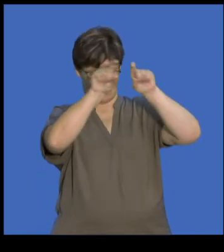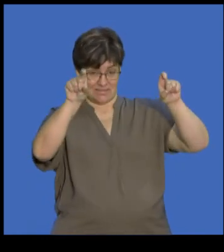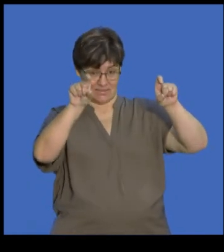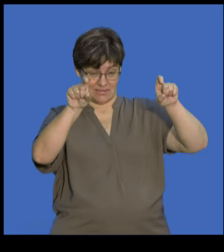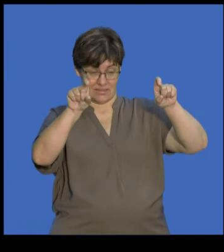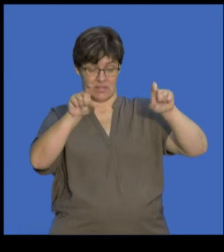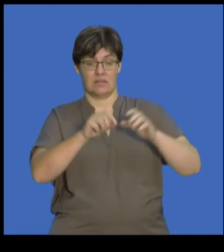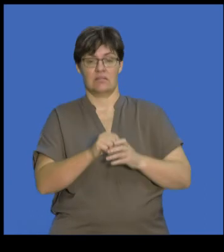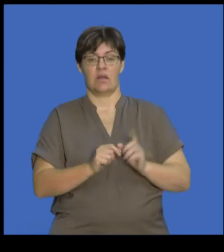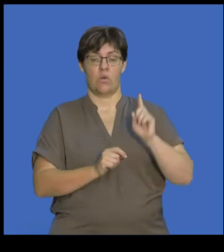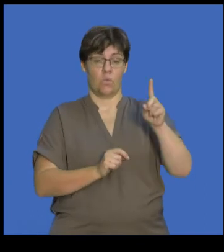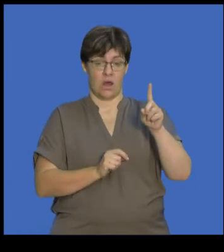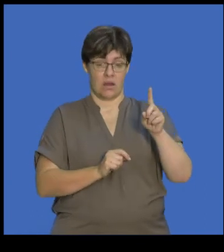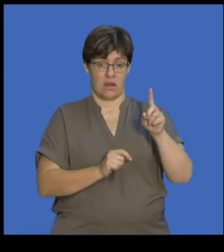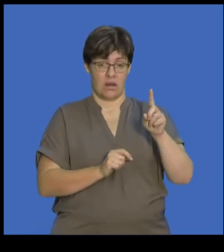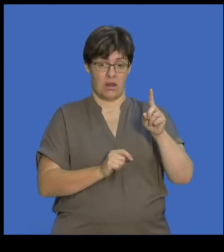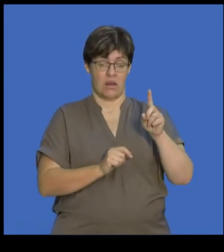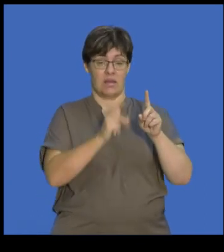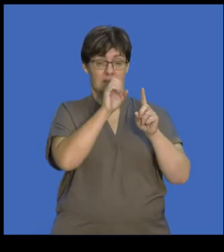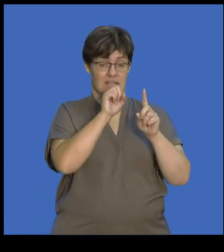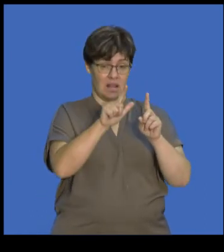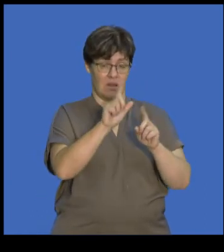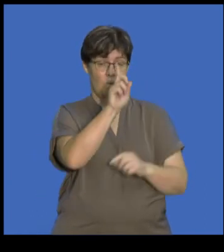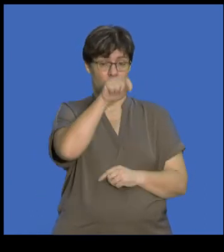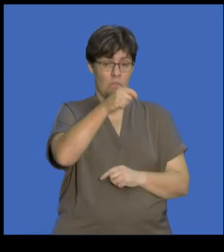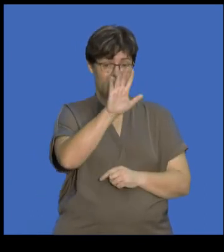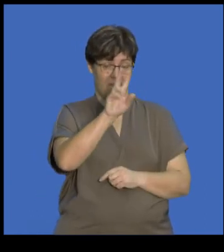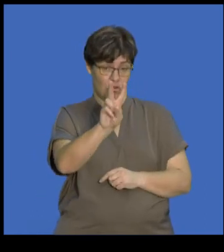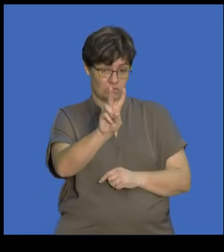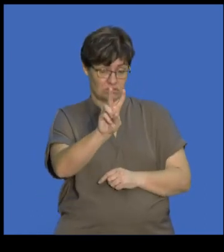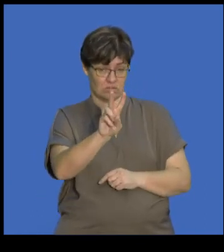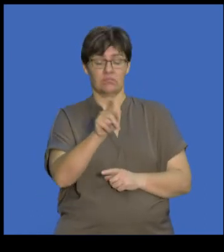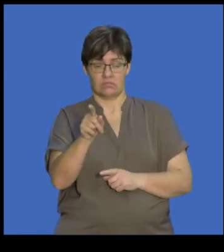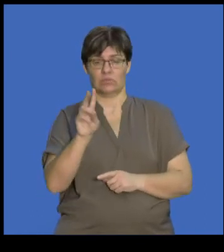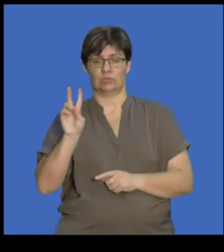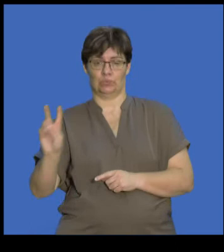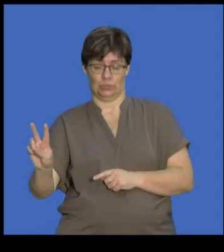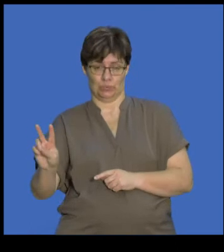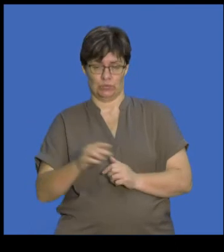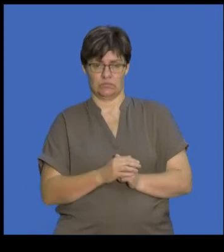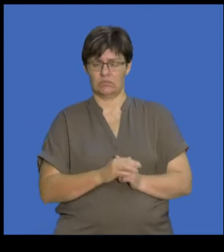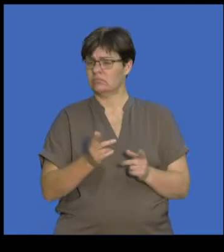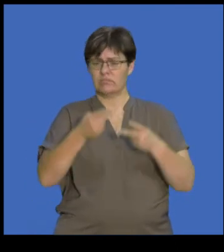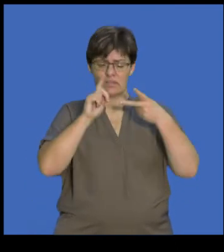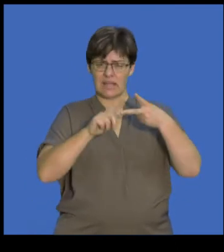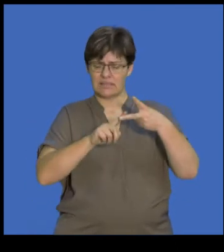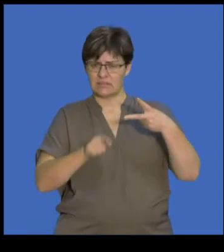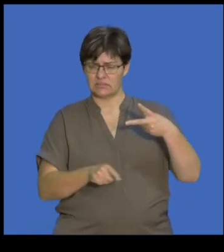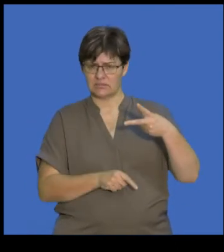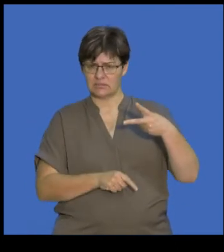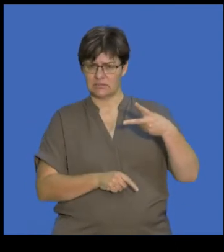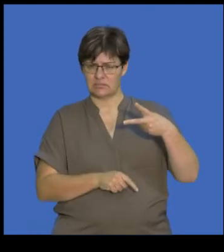to 1 cell of 1.5 volts, is actually 2, okay? What about the second one?